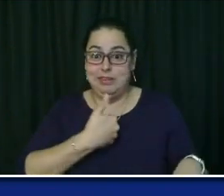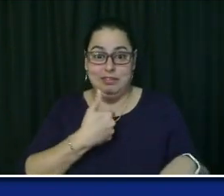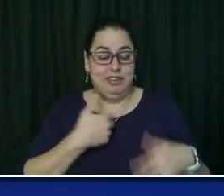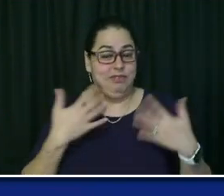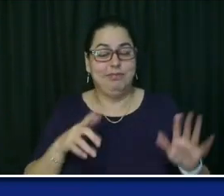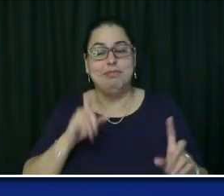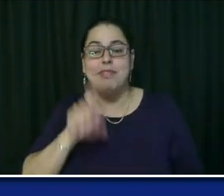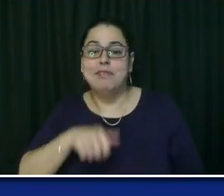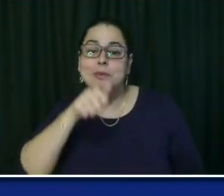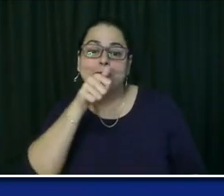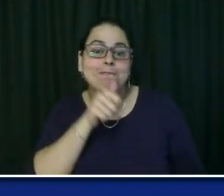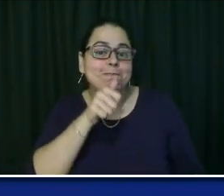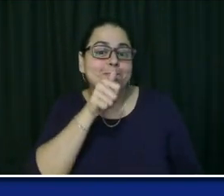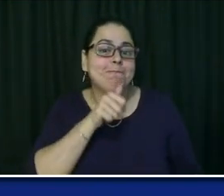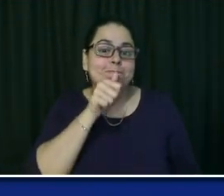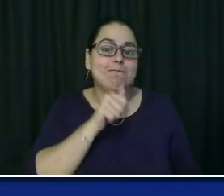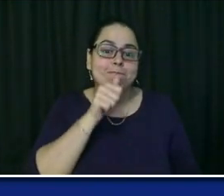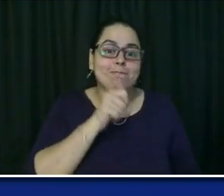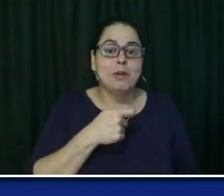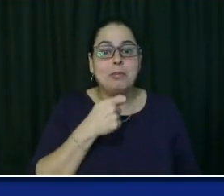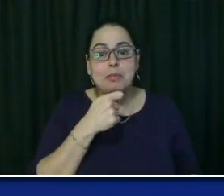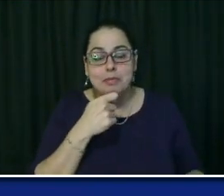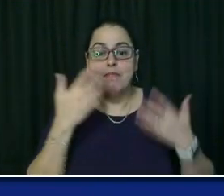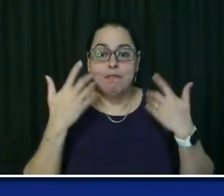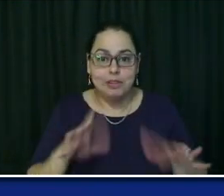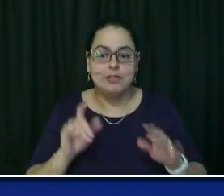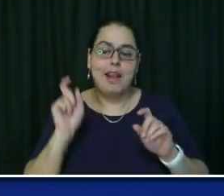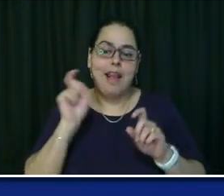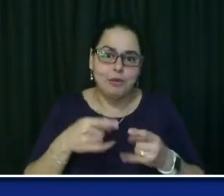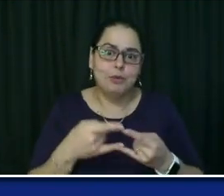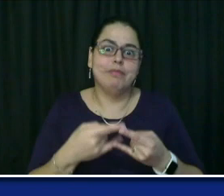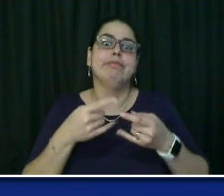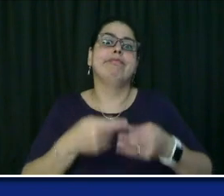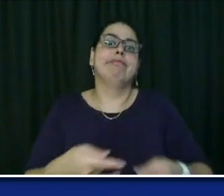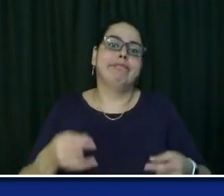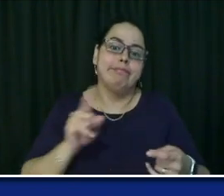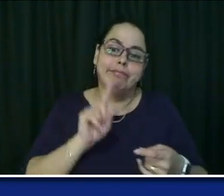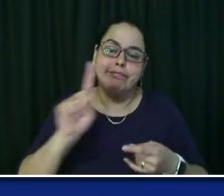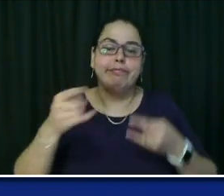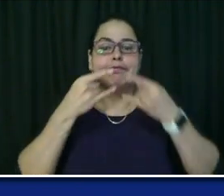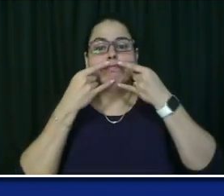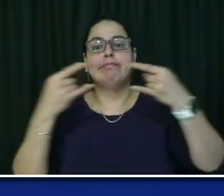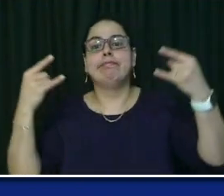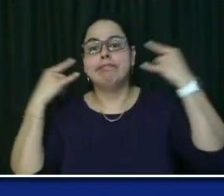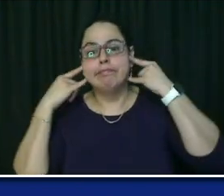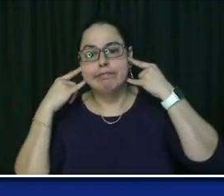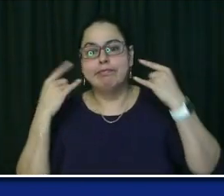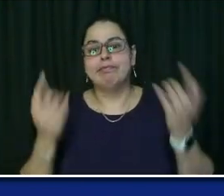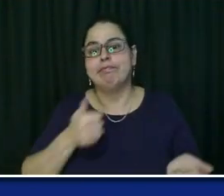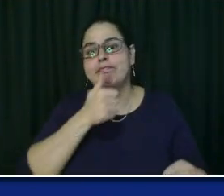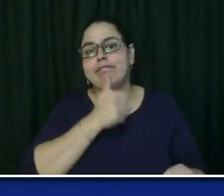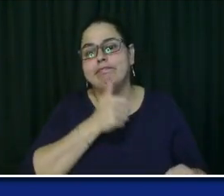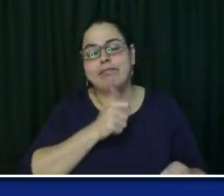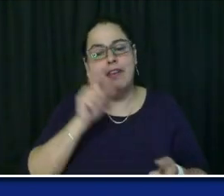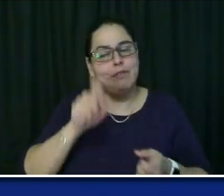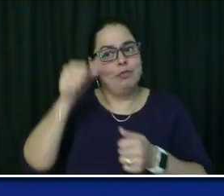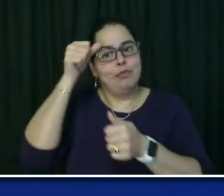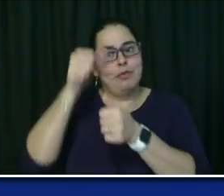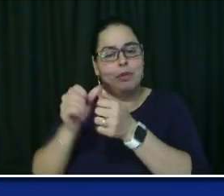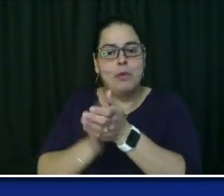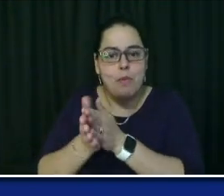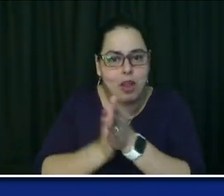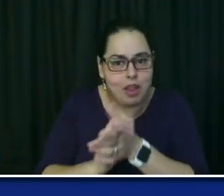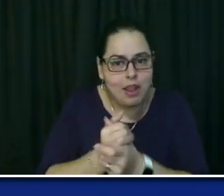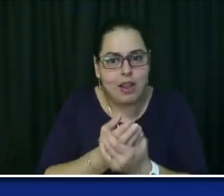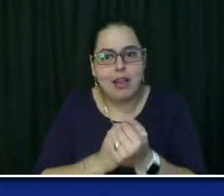distancing, the constant hand sanitizing, remembering to put the mask on when you leave the house, remembering to sanitize your hands all the time. Those are things that we